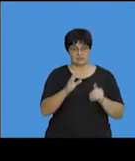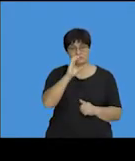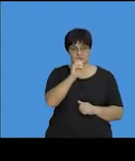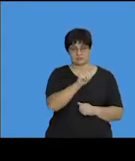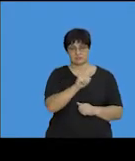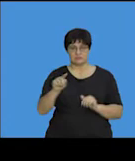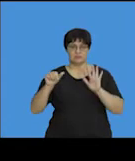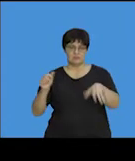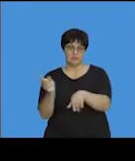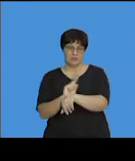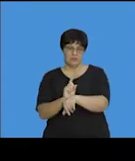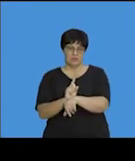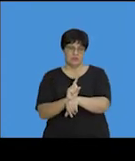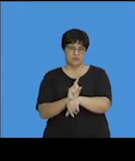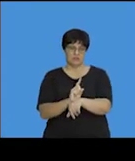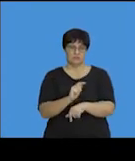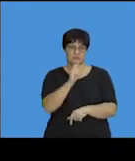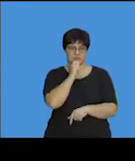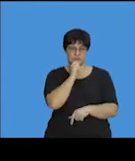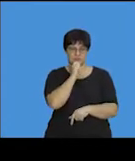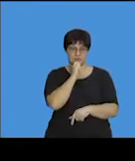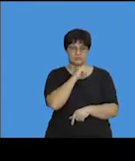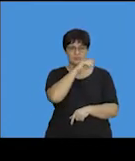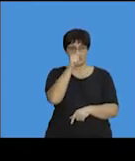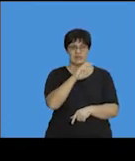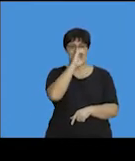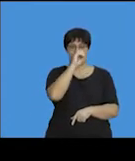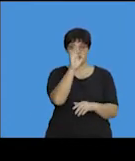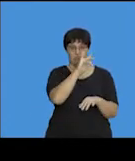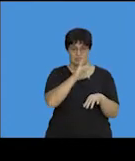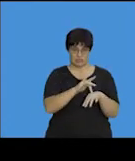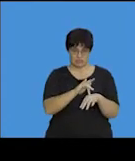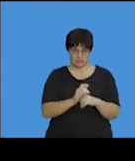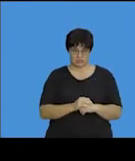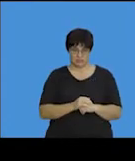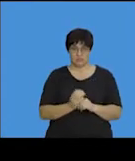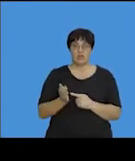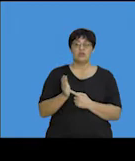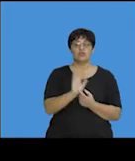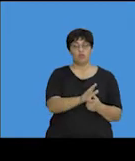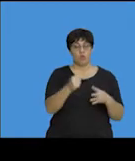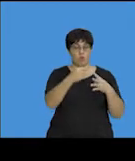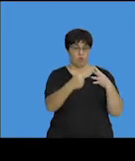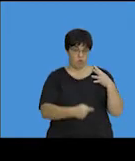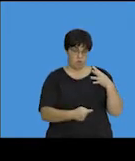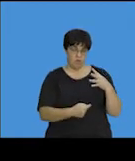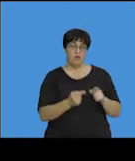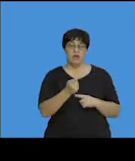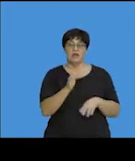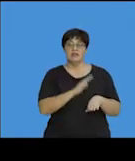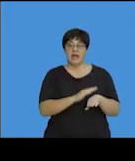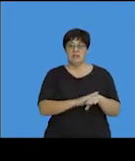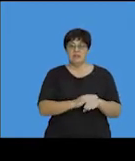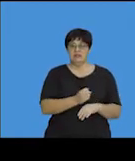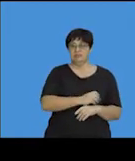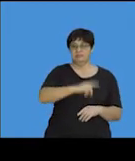for the time interval 0 to 6 seconds. Use the edge of the cliff as the 0 position.